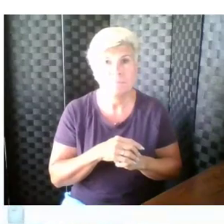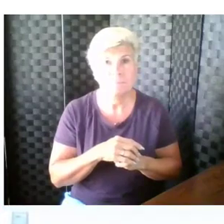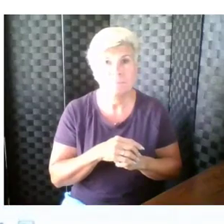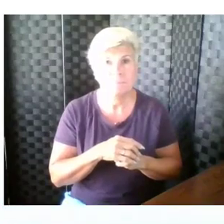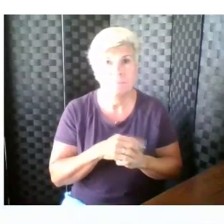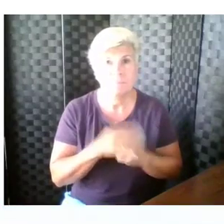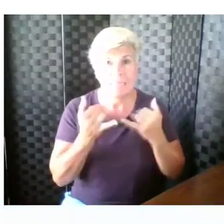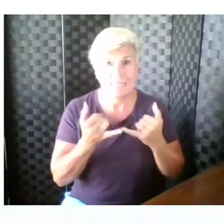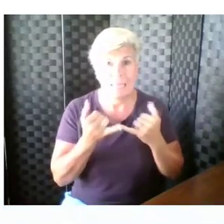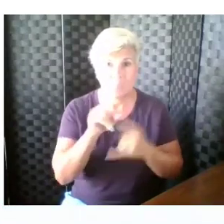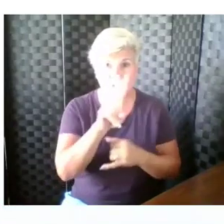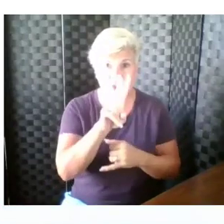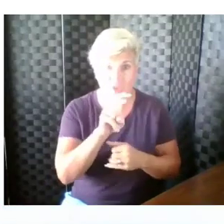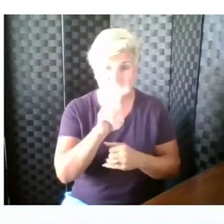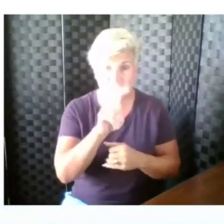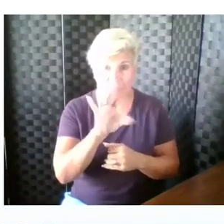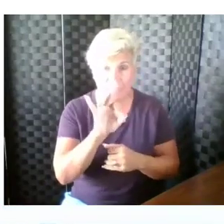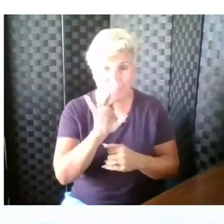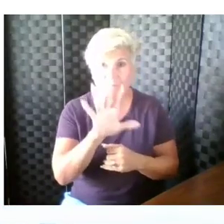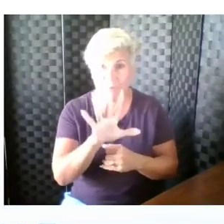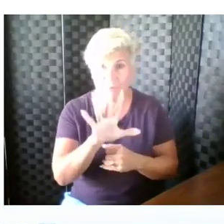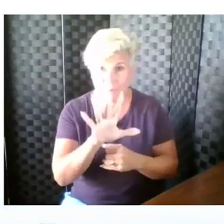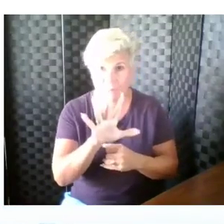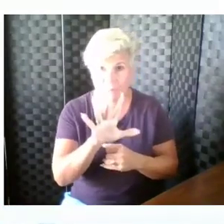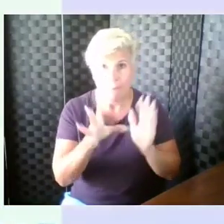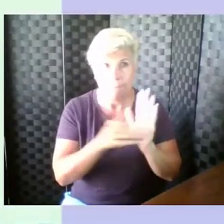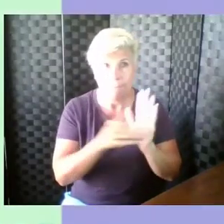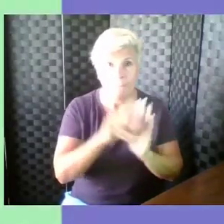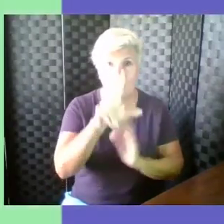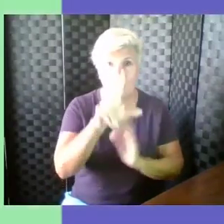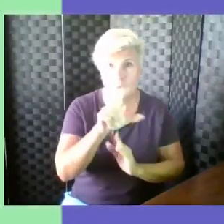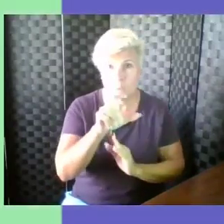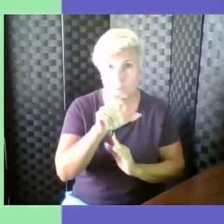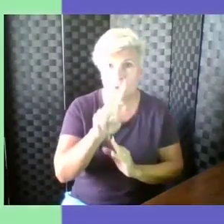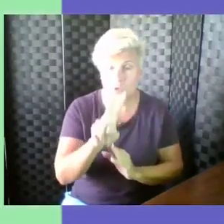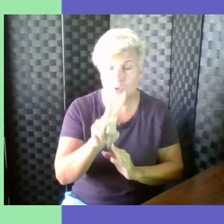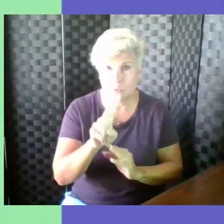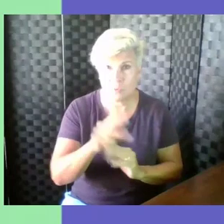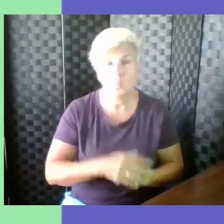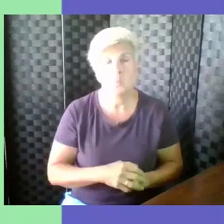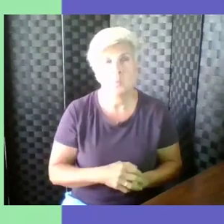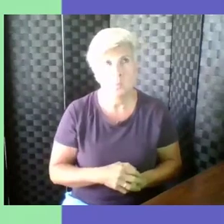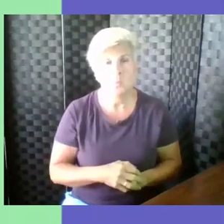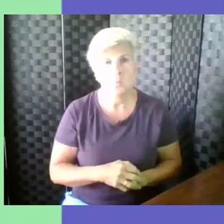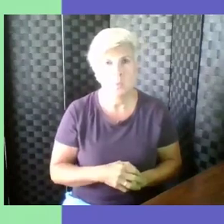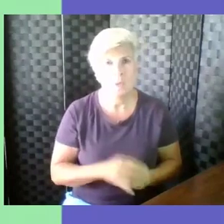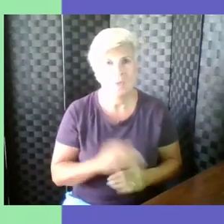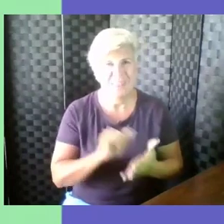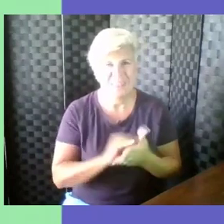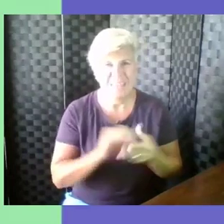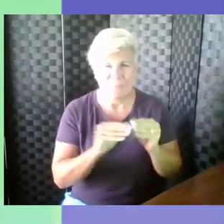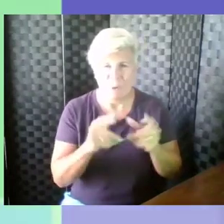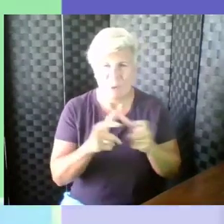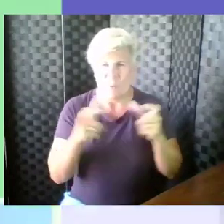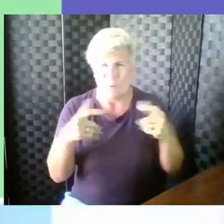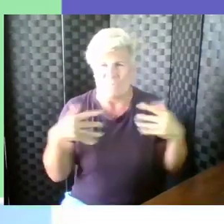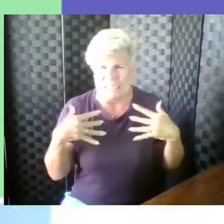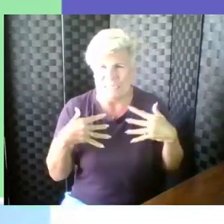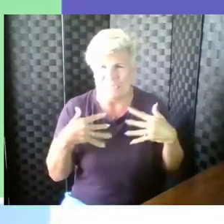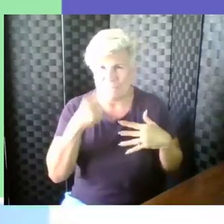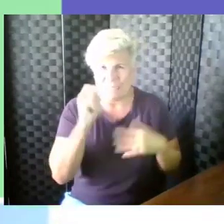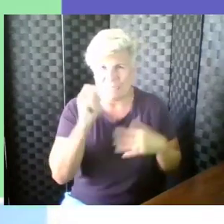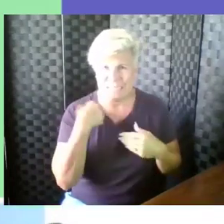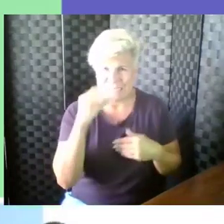All right, this time we have 295 plus 302. Ooh. That number scares me a little bit because it's